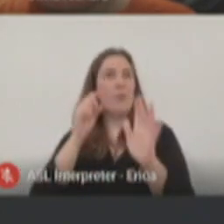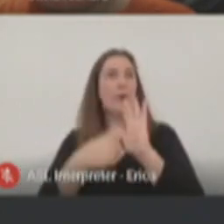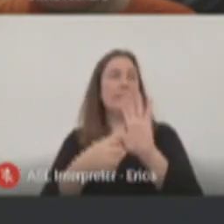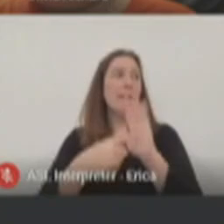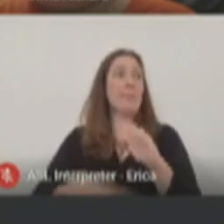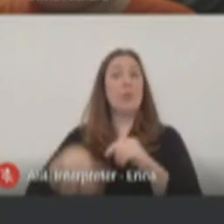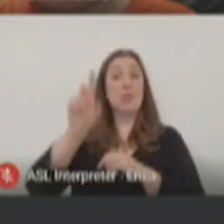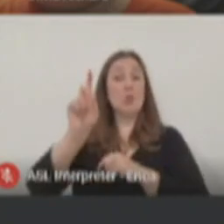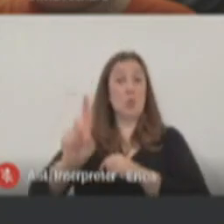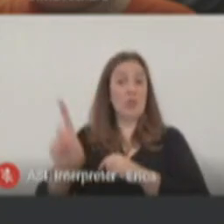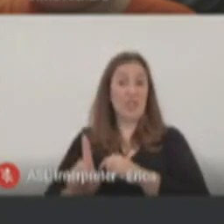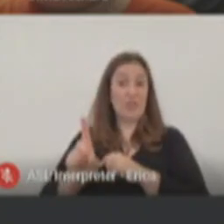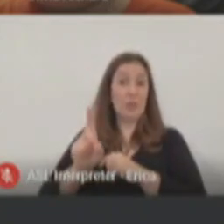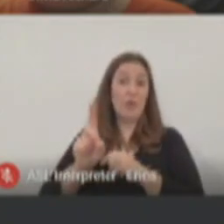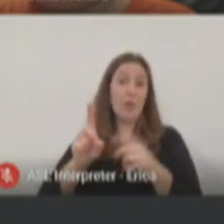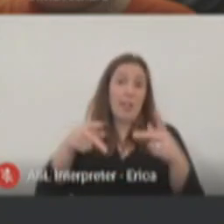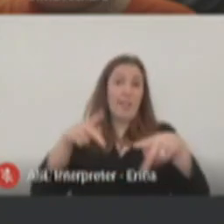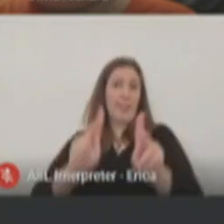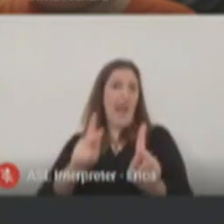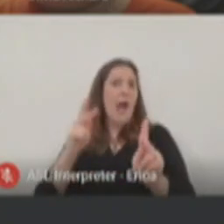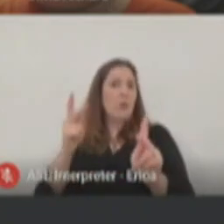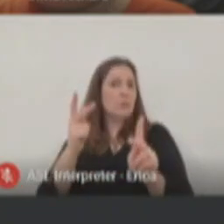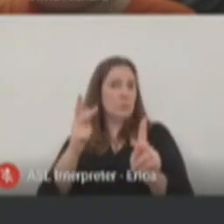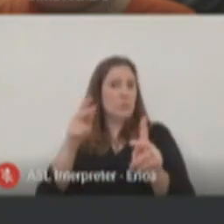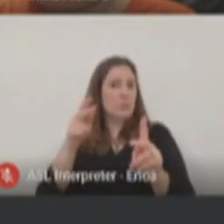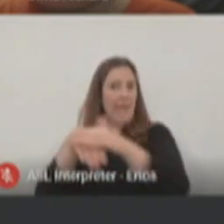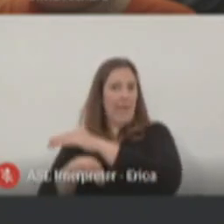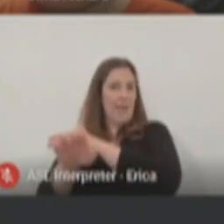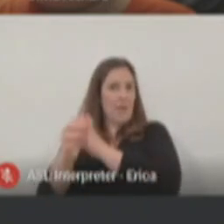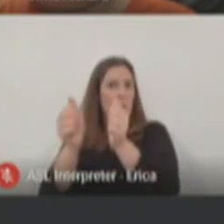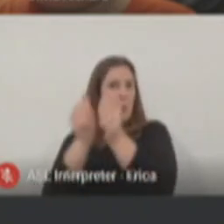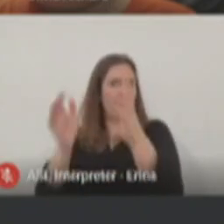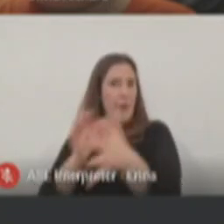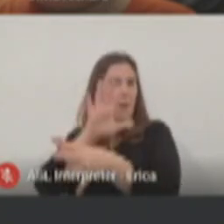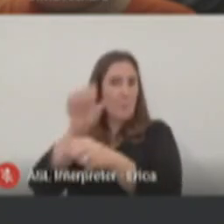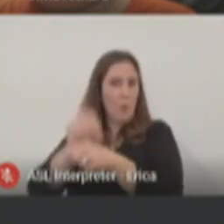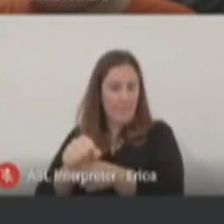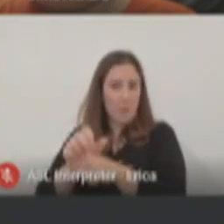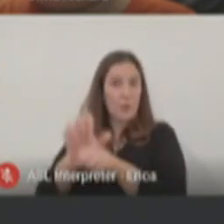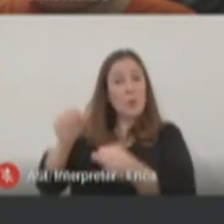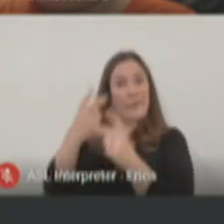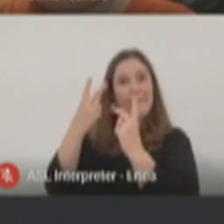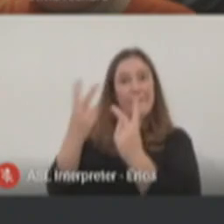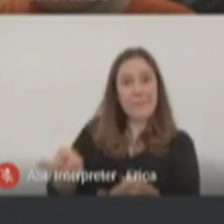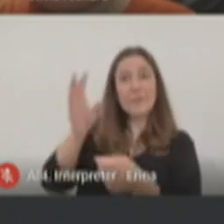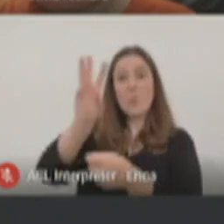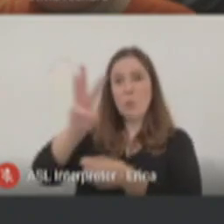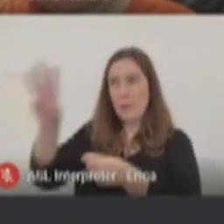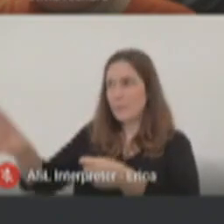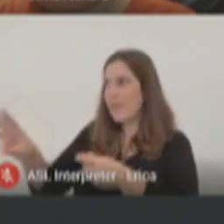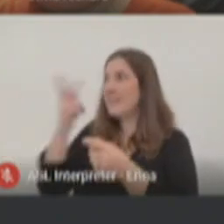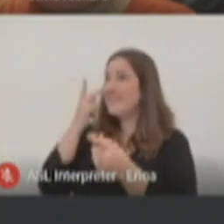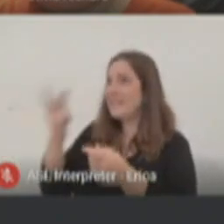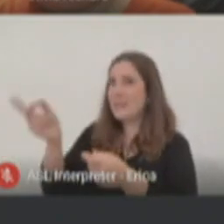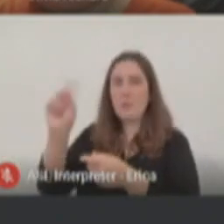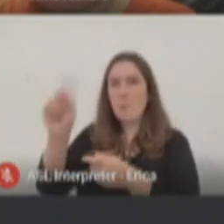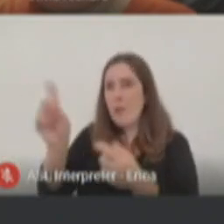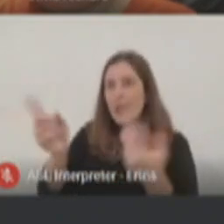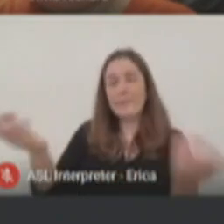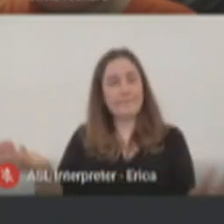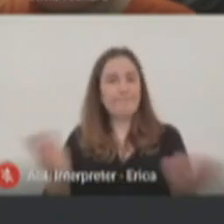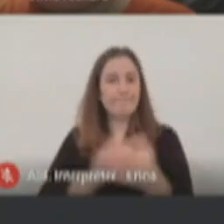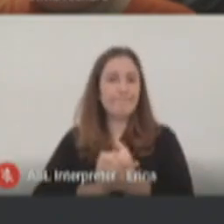walk-ins this week. There'll be a site in South Boston that will be vaccinating with a few number of walk-ins on Saturday. So there's a